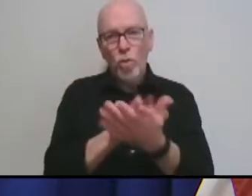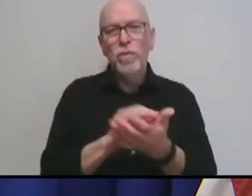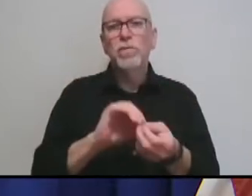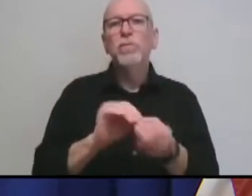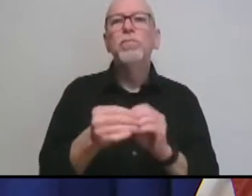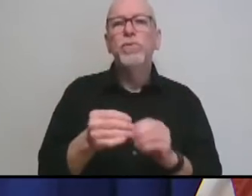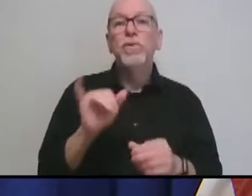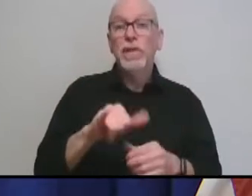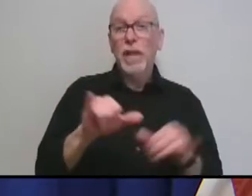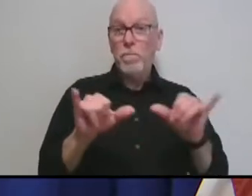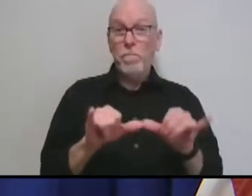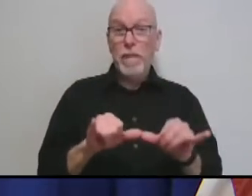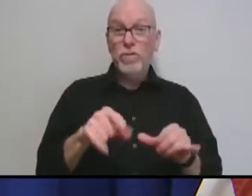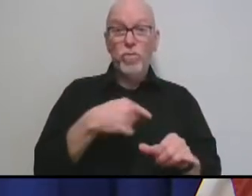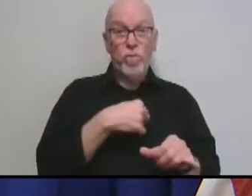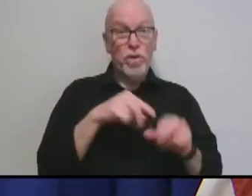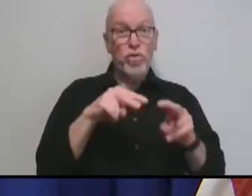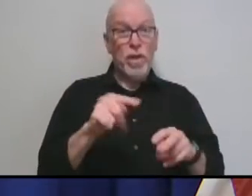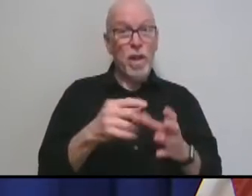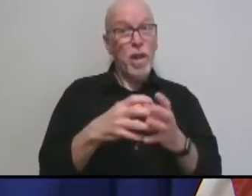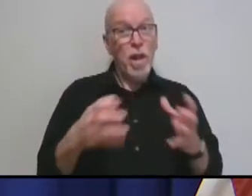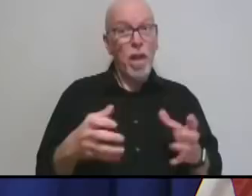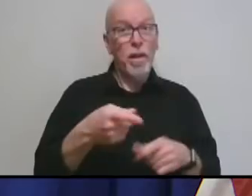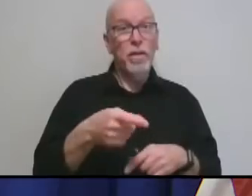metric that we look at a lot is